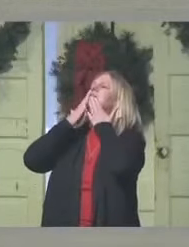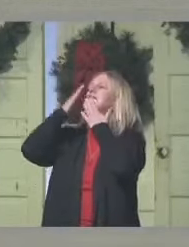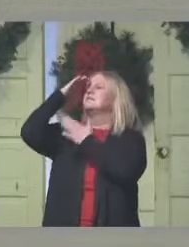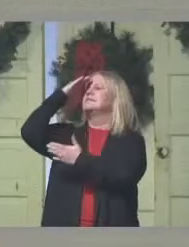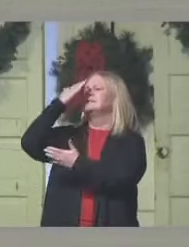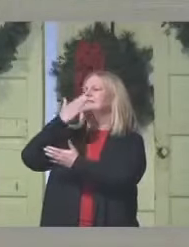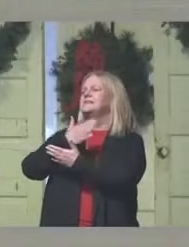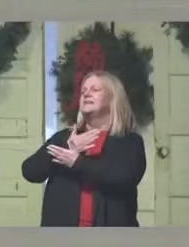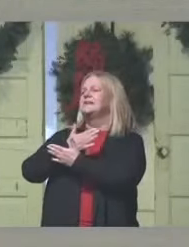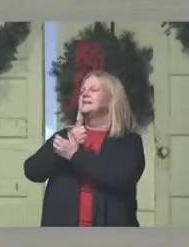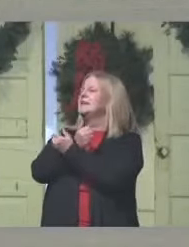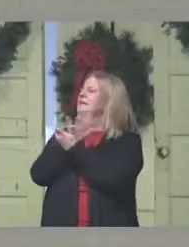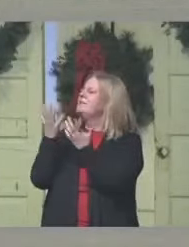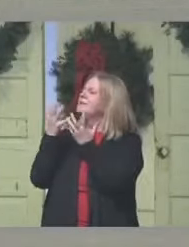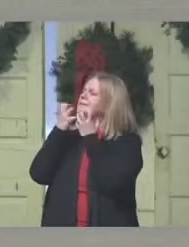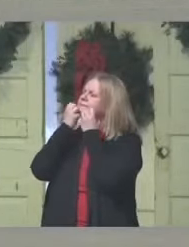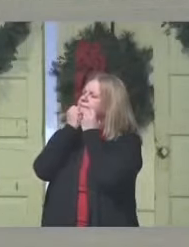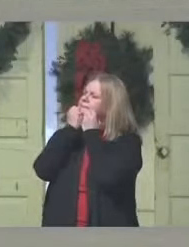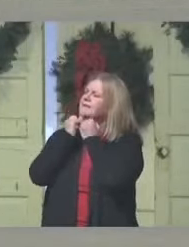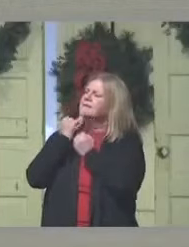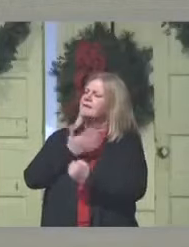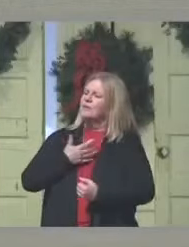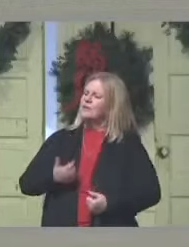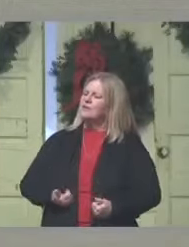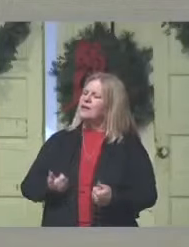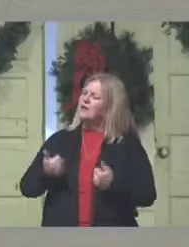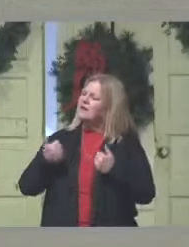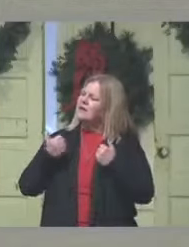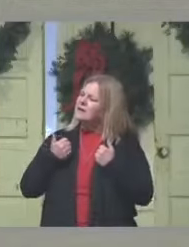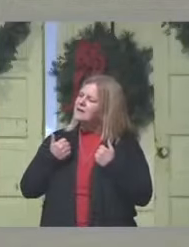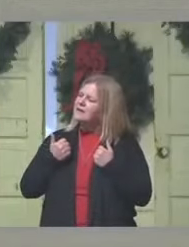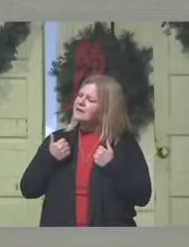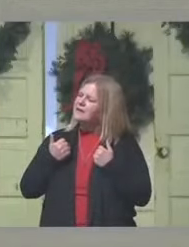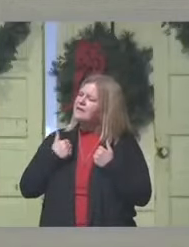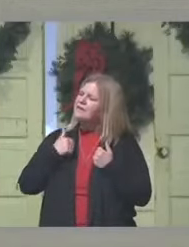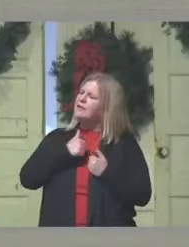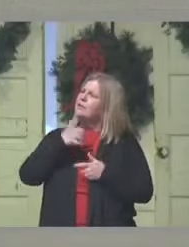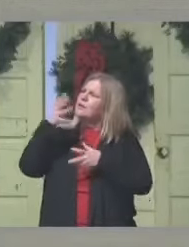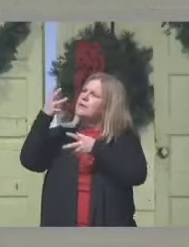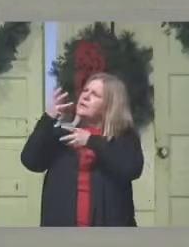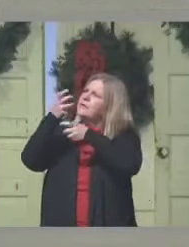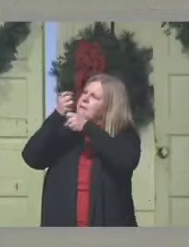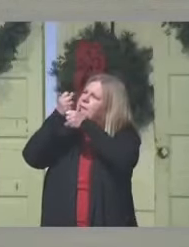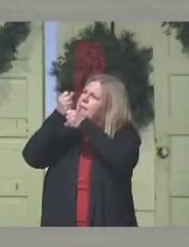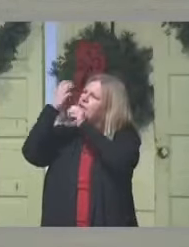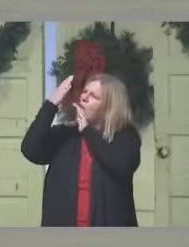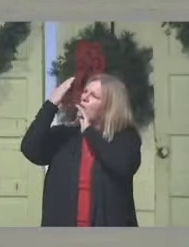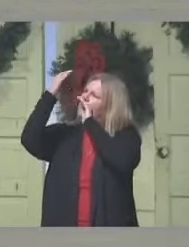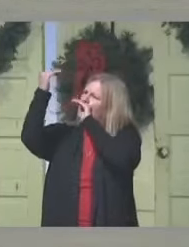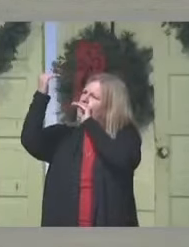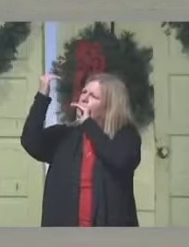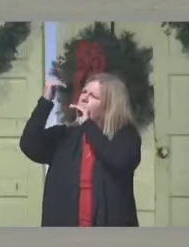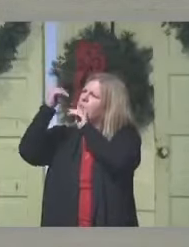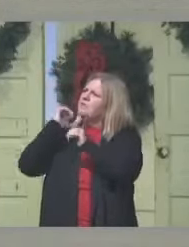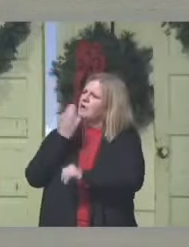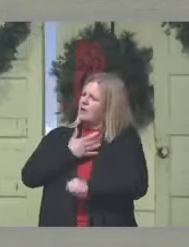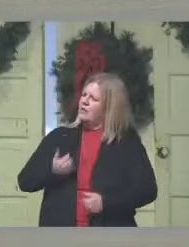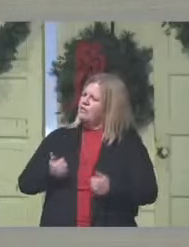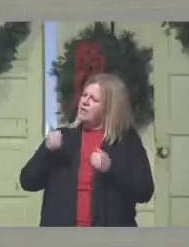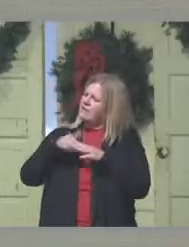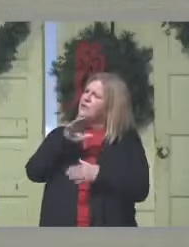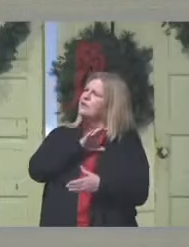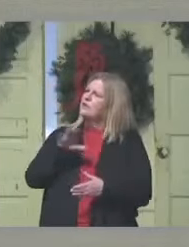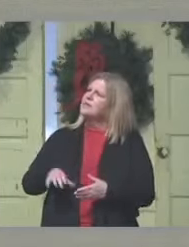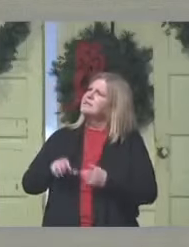Son and all that he means to our lives today. May we lay hold of your glorious hope for our lives in Christ, to